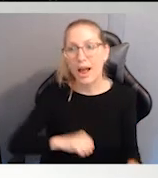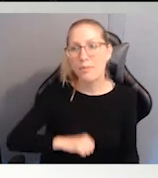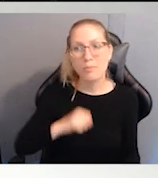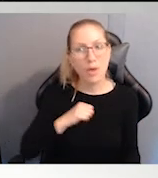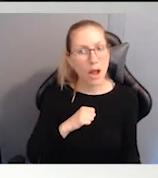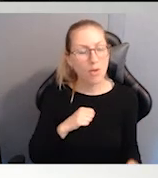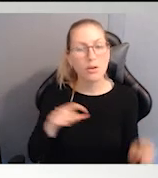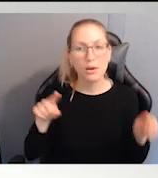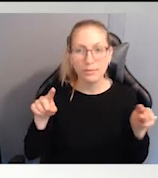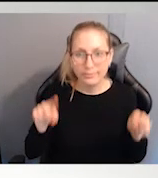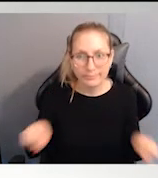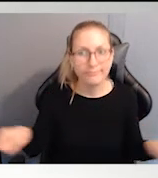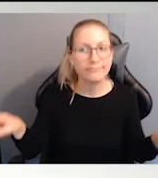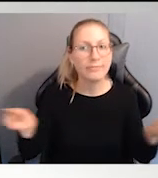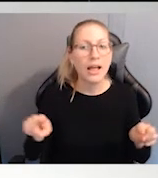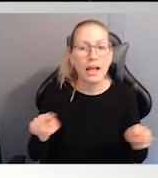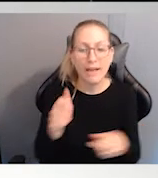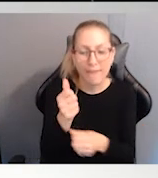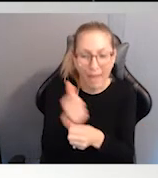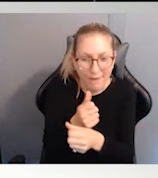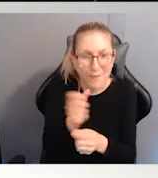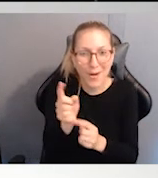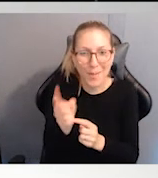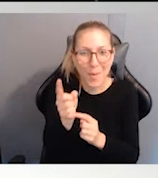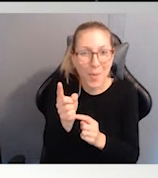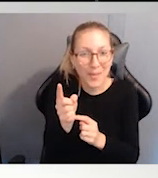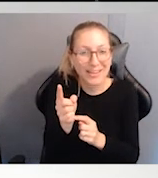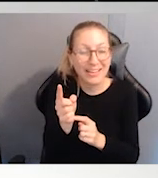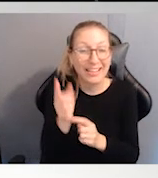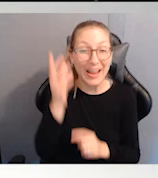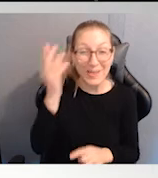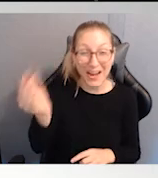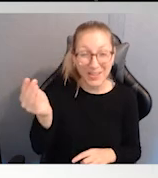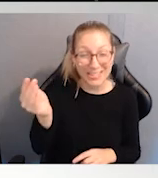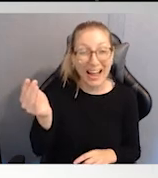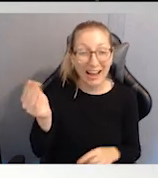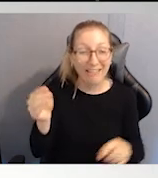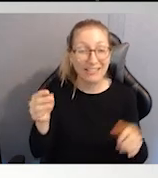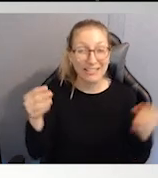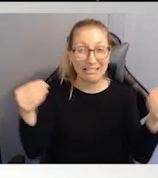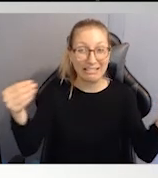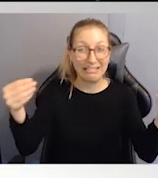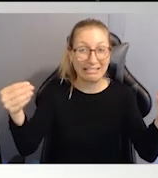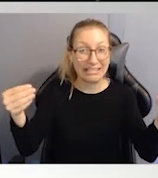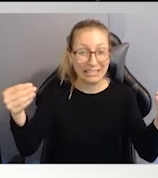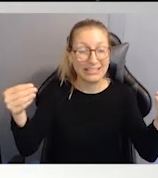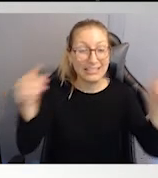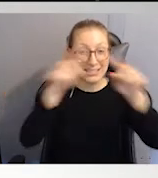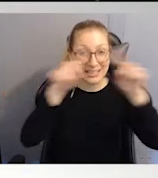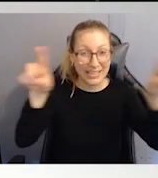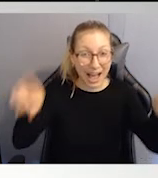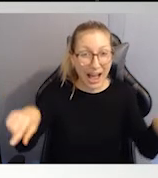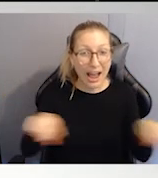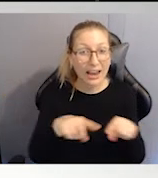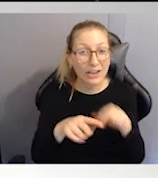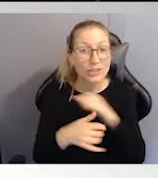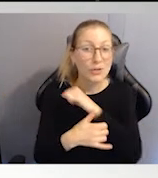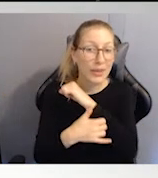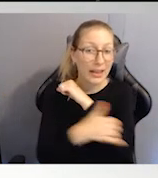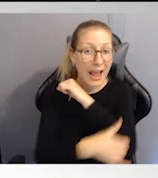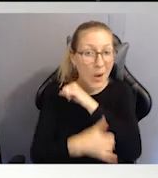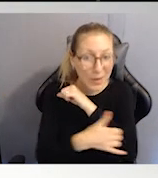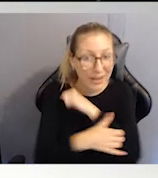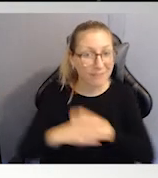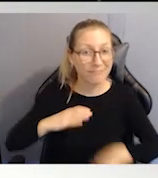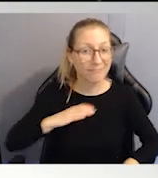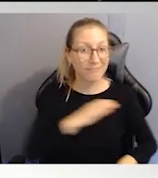every moment of this. They have went out with these signs to every county legislators. They've been out to the county commissioner's office,